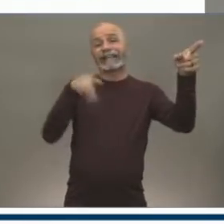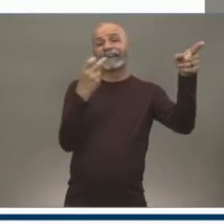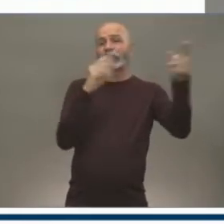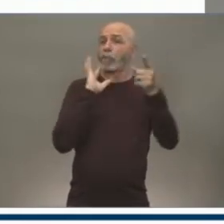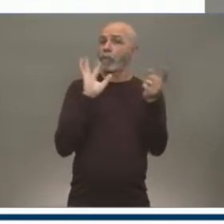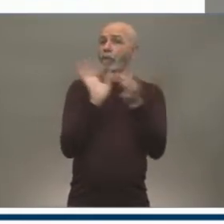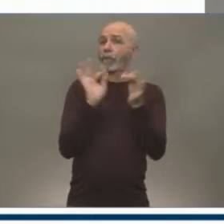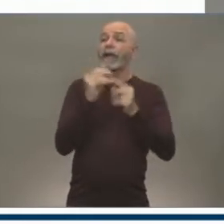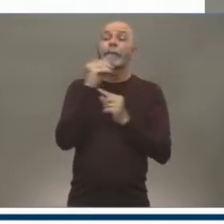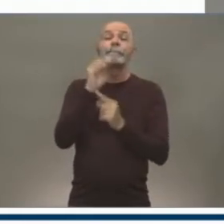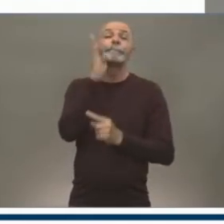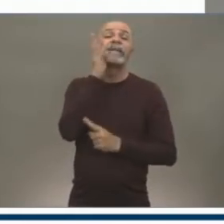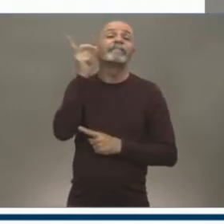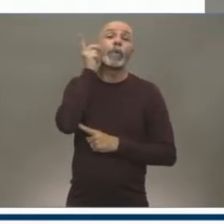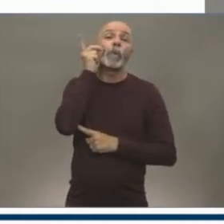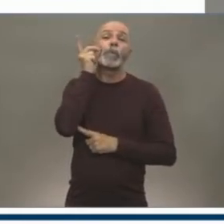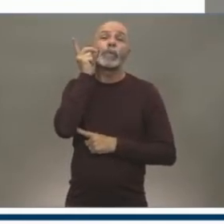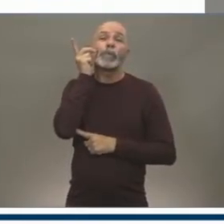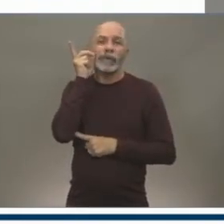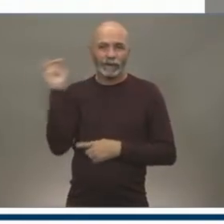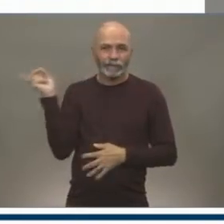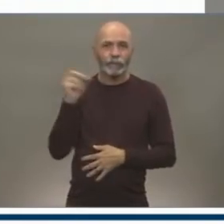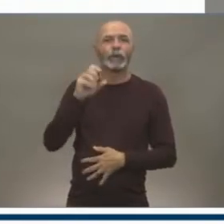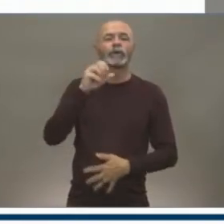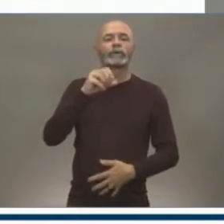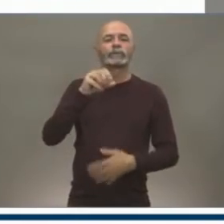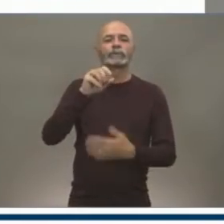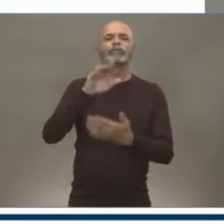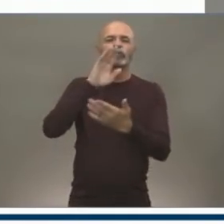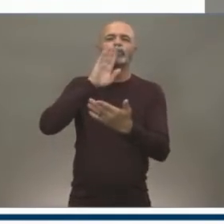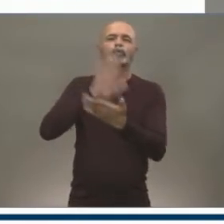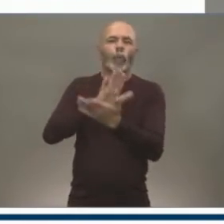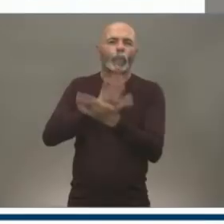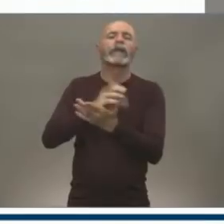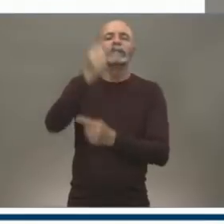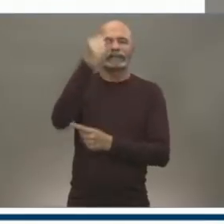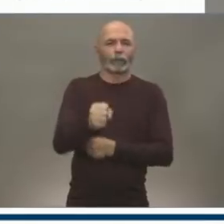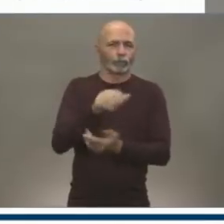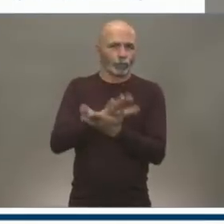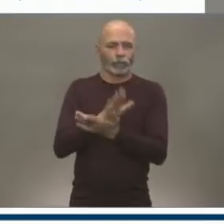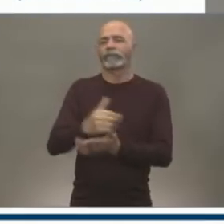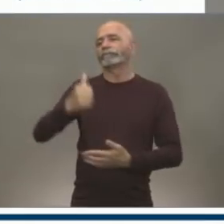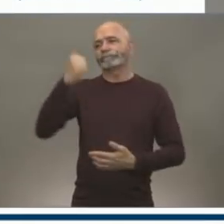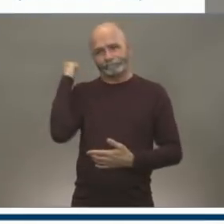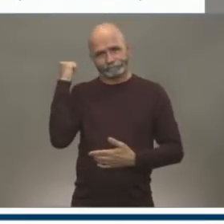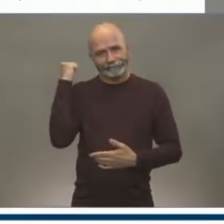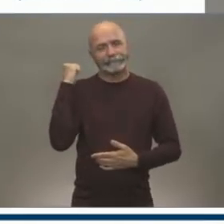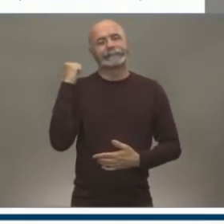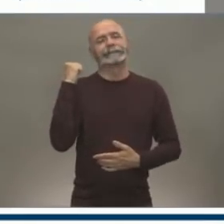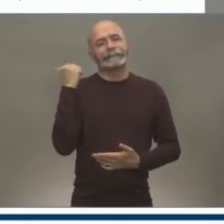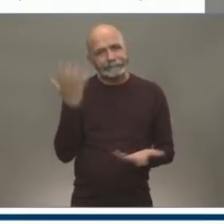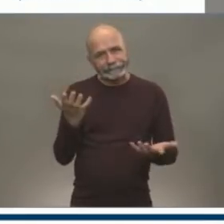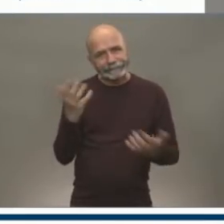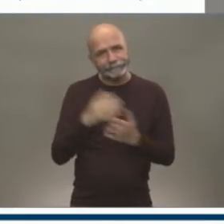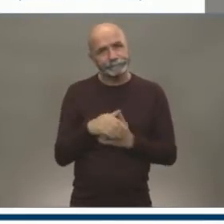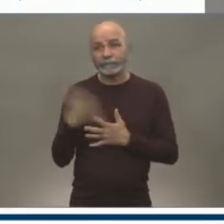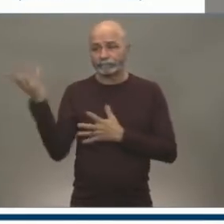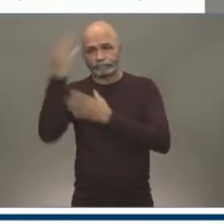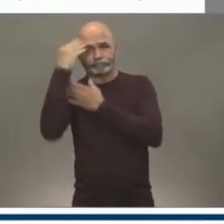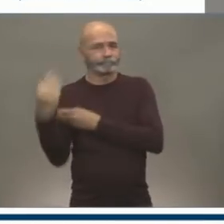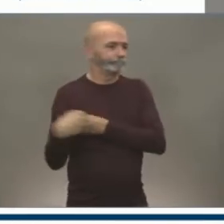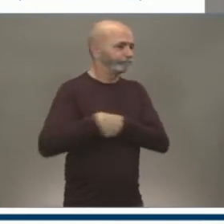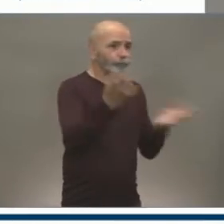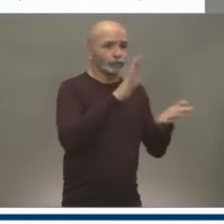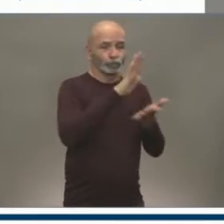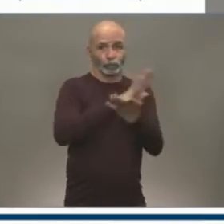School. Public Health will be in touch. There's been communication out to the school earlier today, and Public